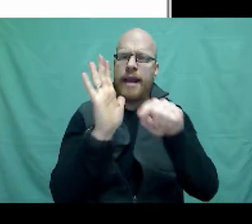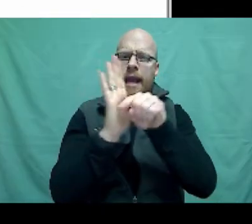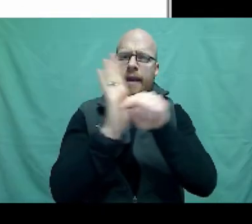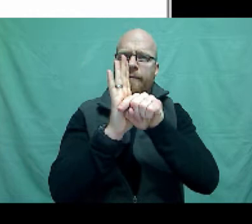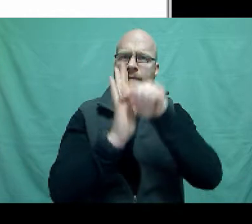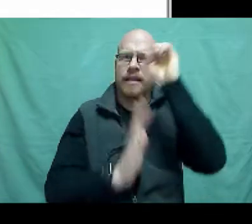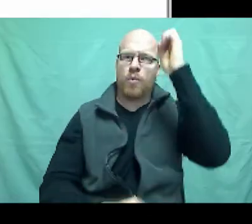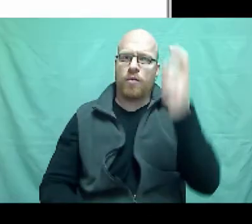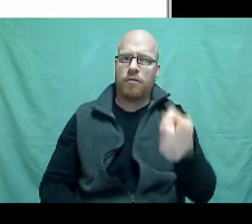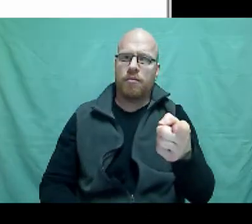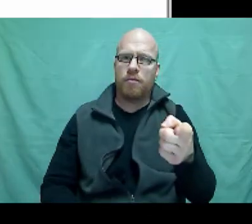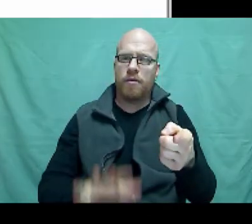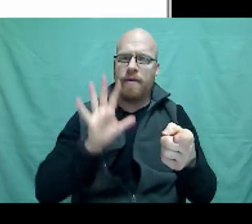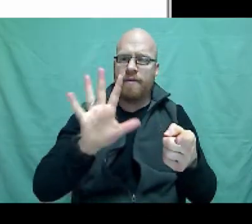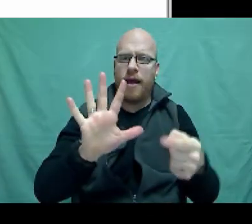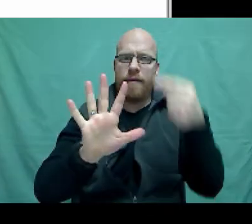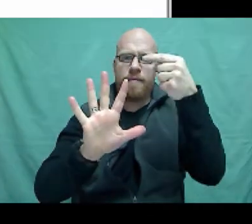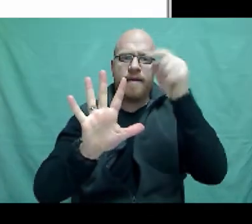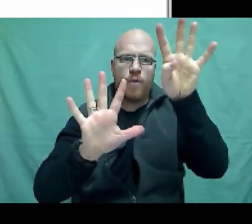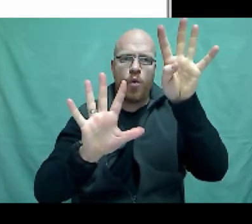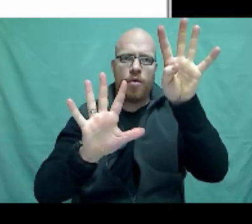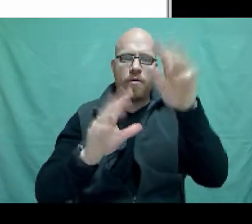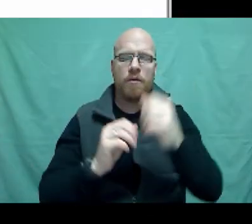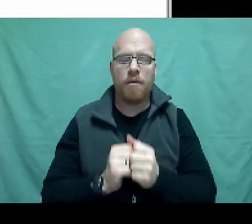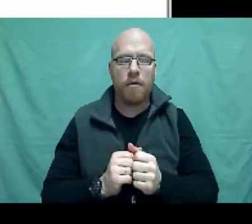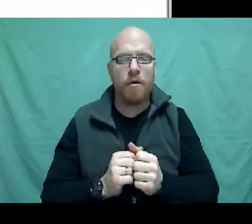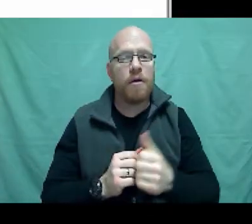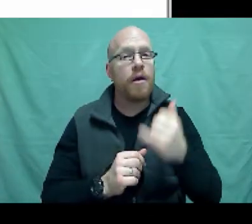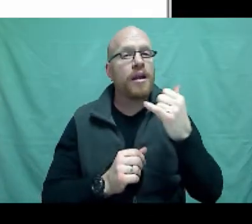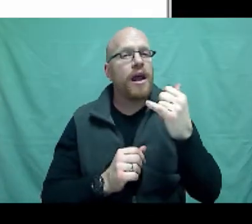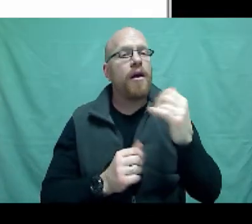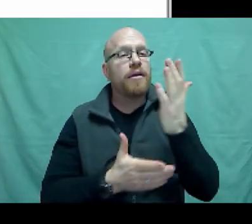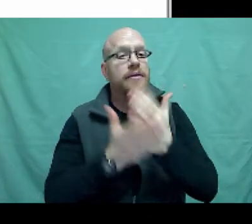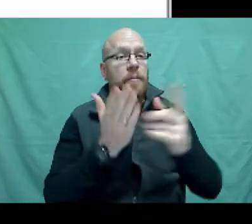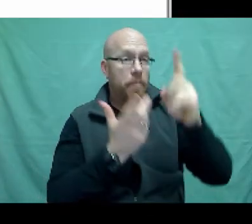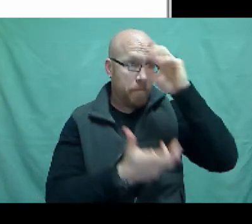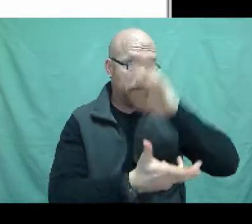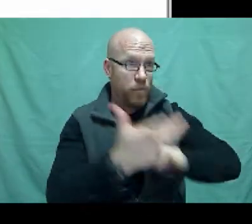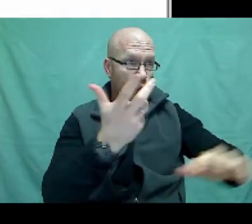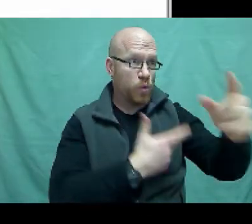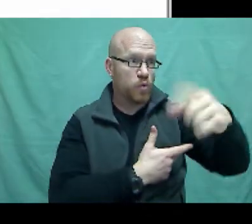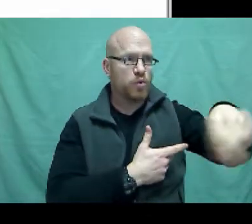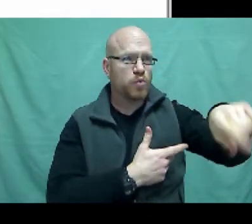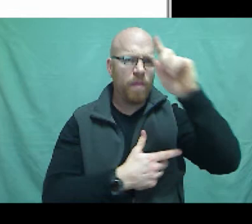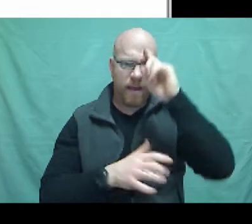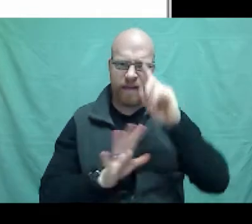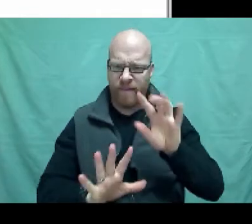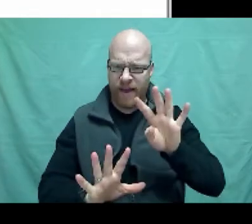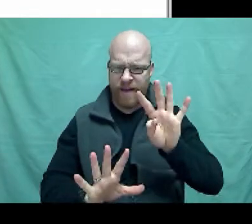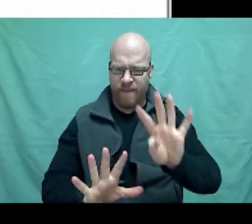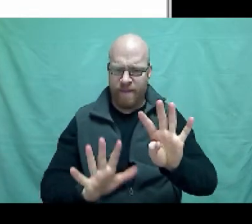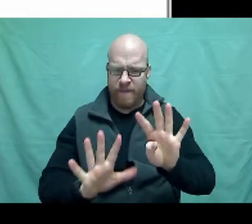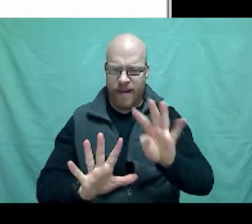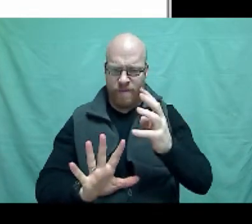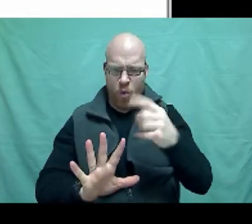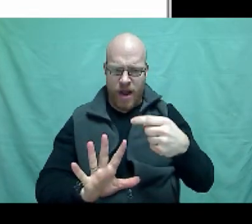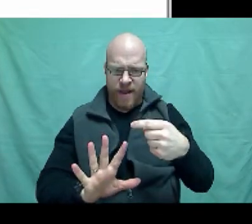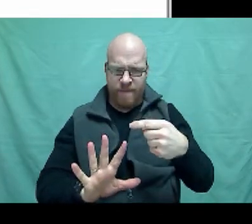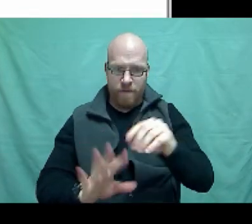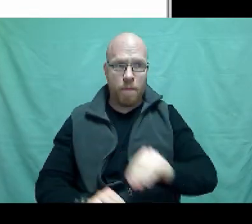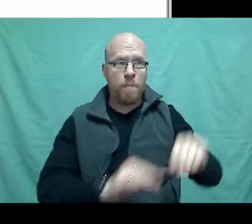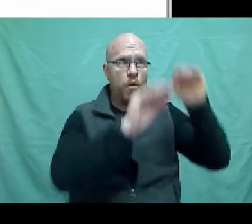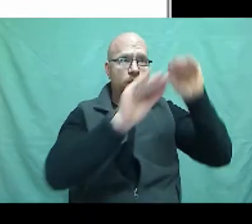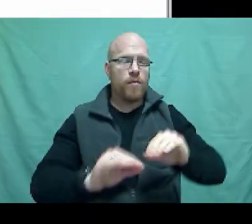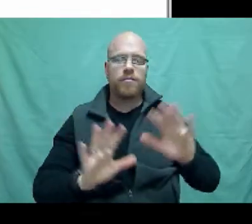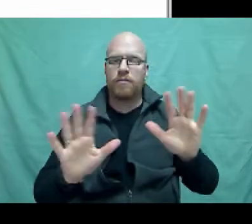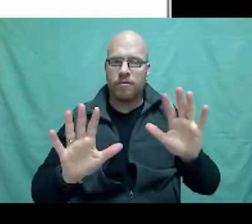Now, remember, we have negative exponent because we have 8 minus 12. Some people get confused. 5